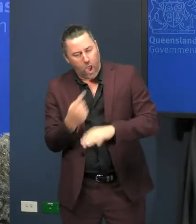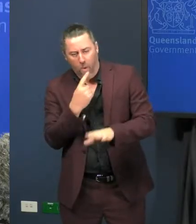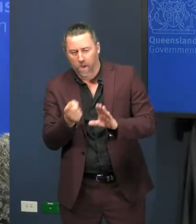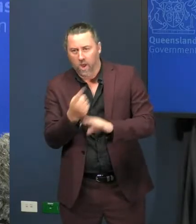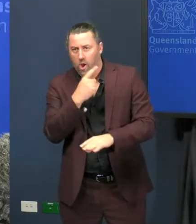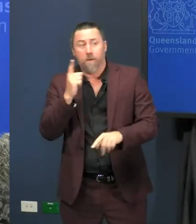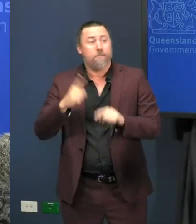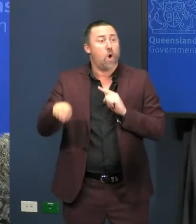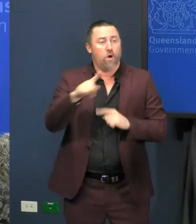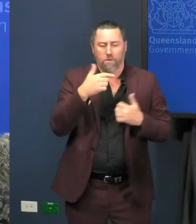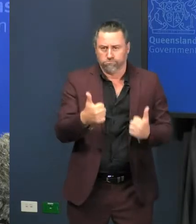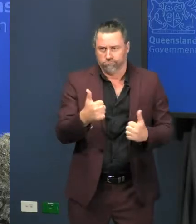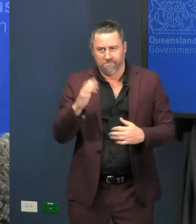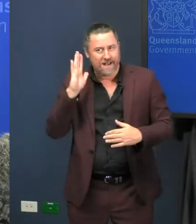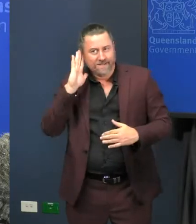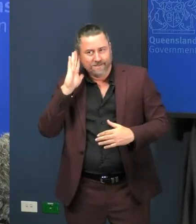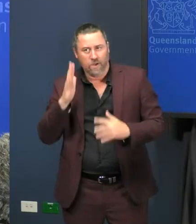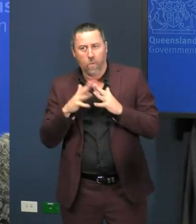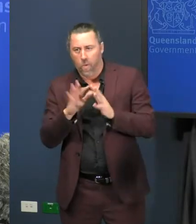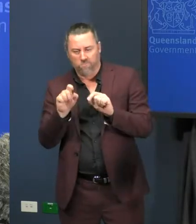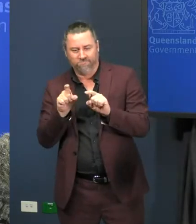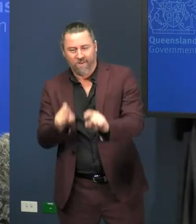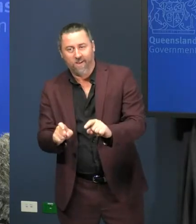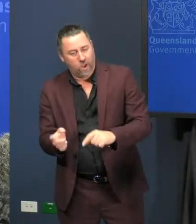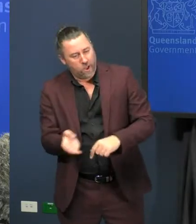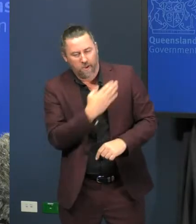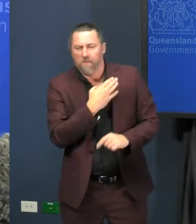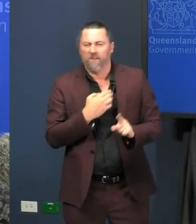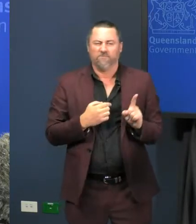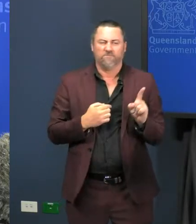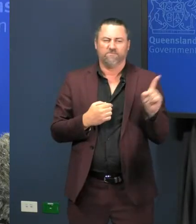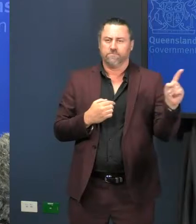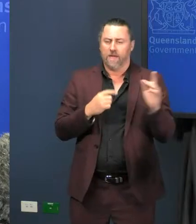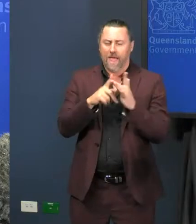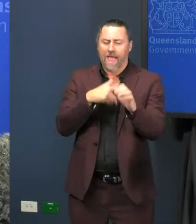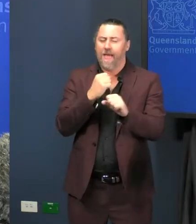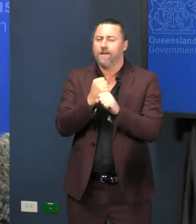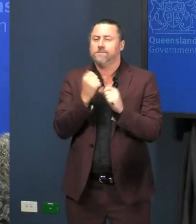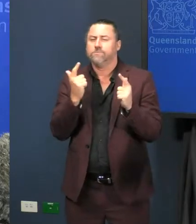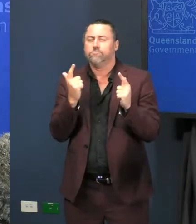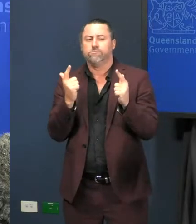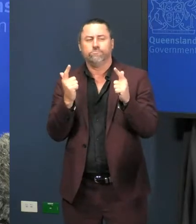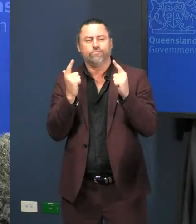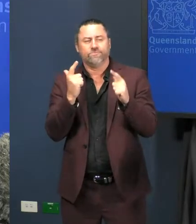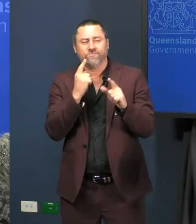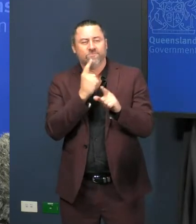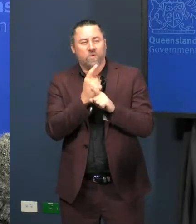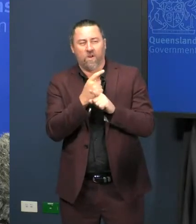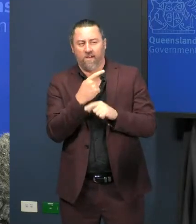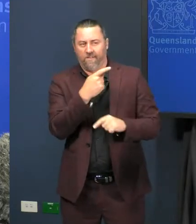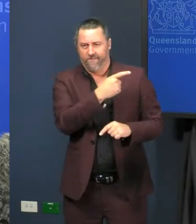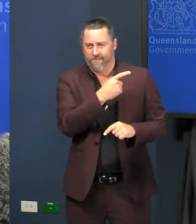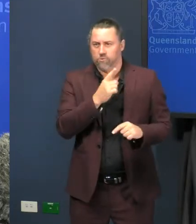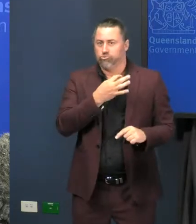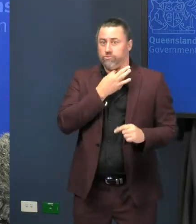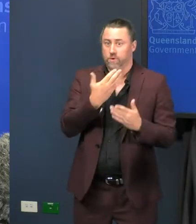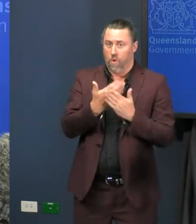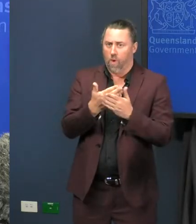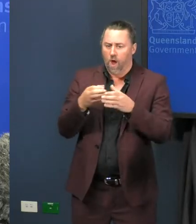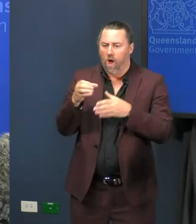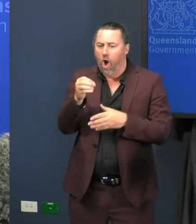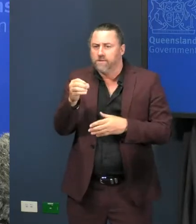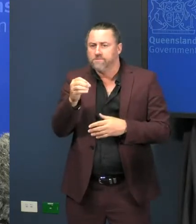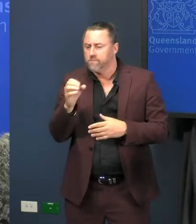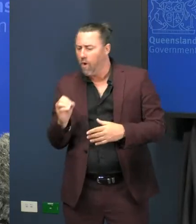exception they heeded that advice. The Acting Commissioner will discuss a little bit more about some of the threats to some of our islands